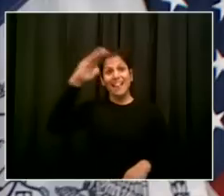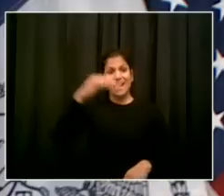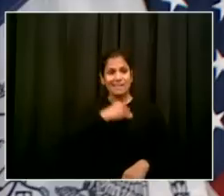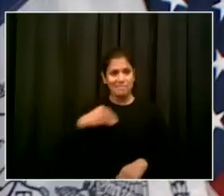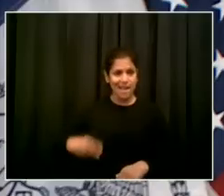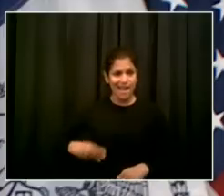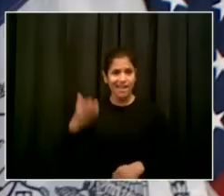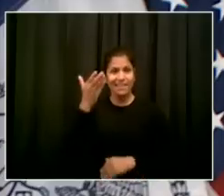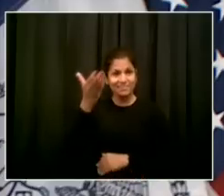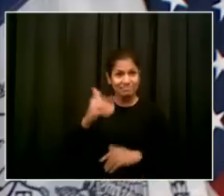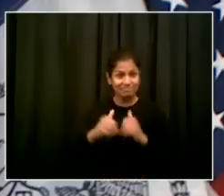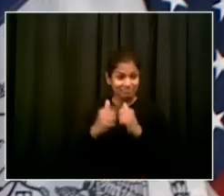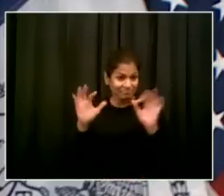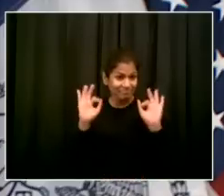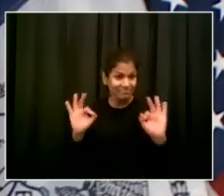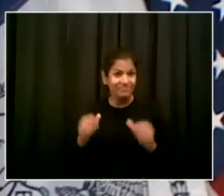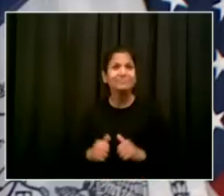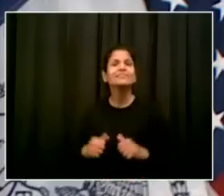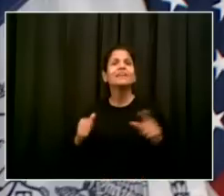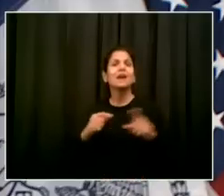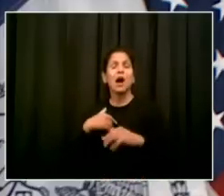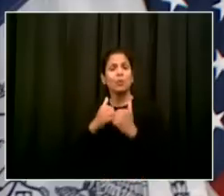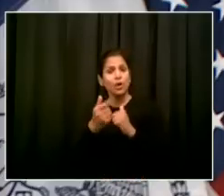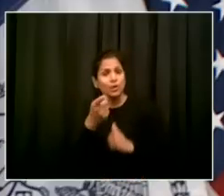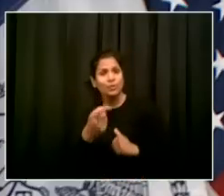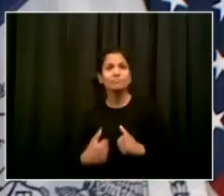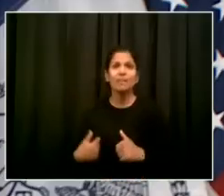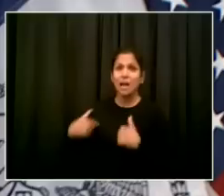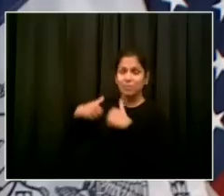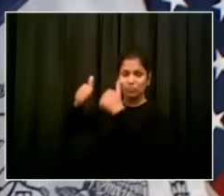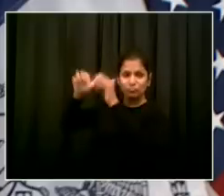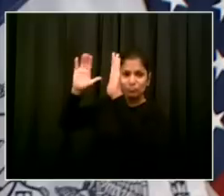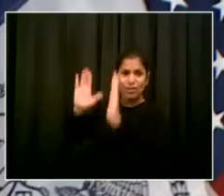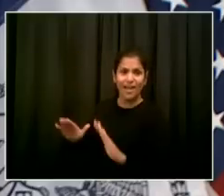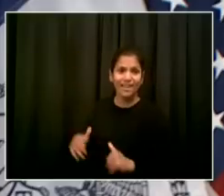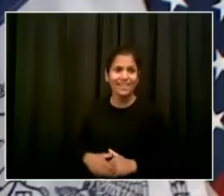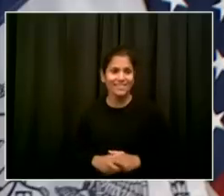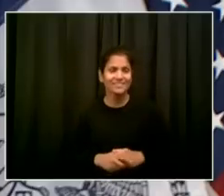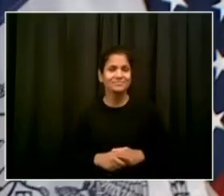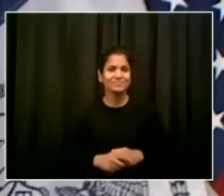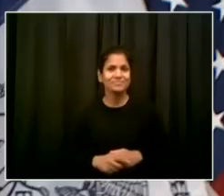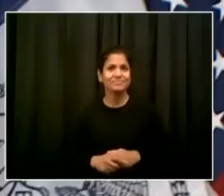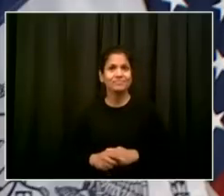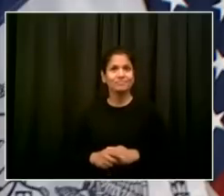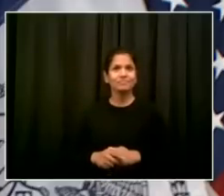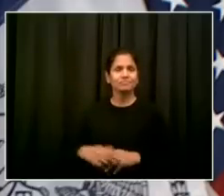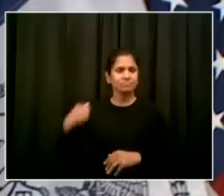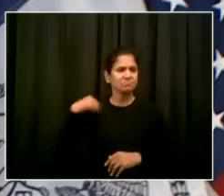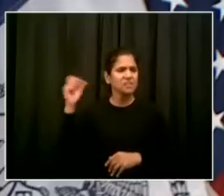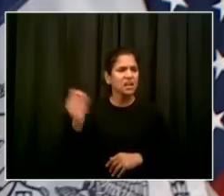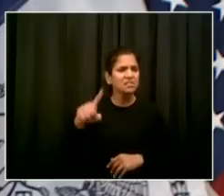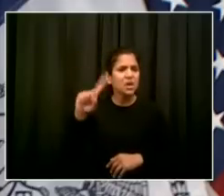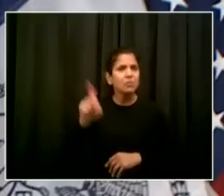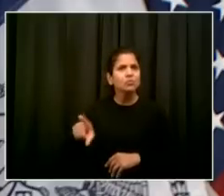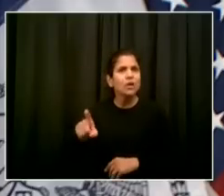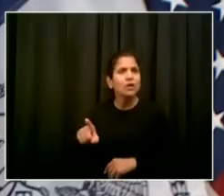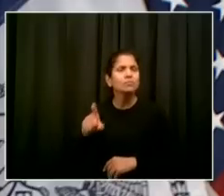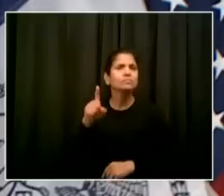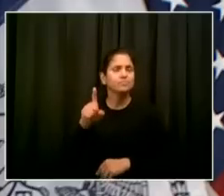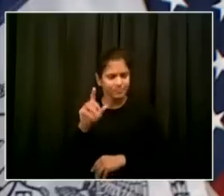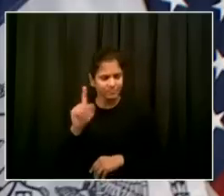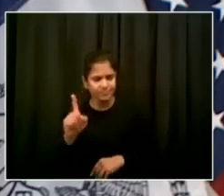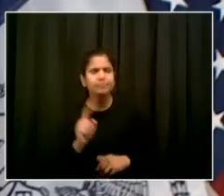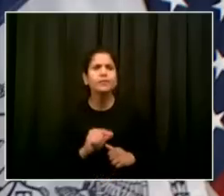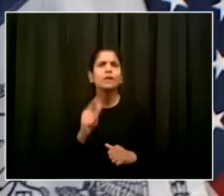I'm great. I have a question for you. It has to do with what appears to be different levels of policing